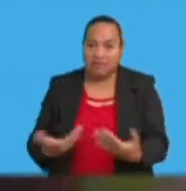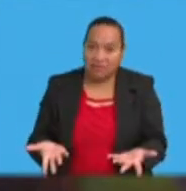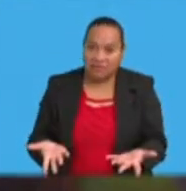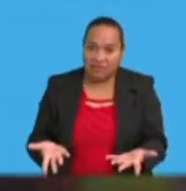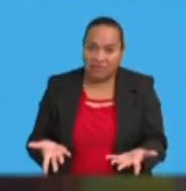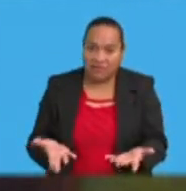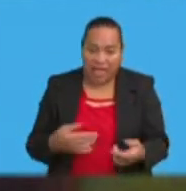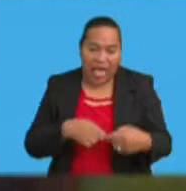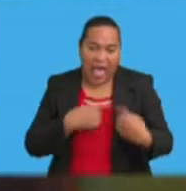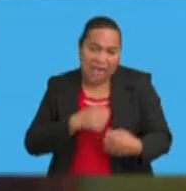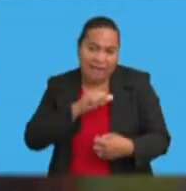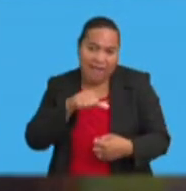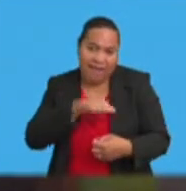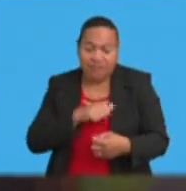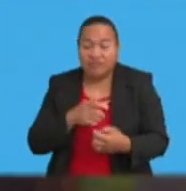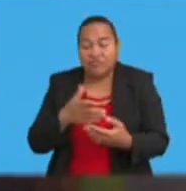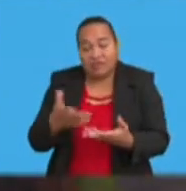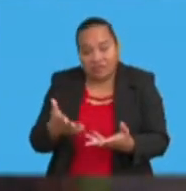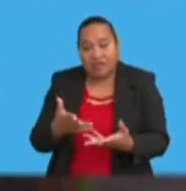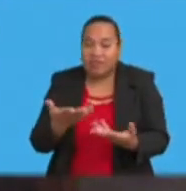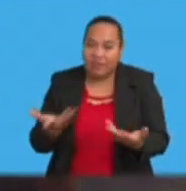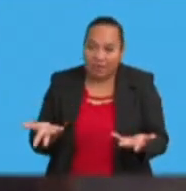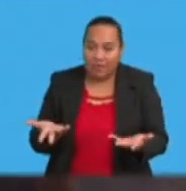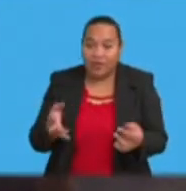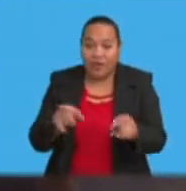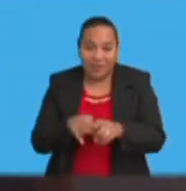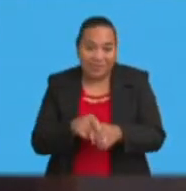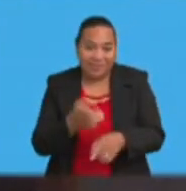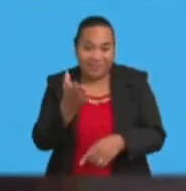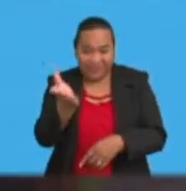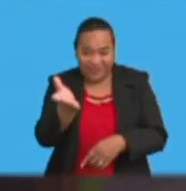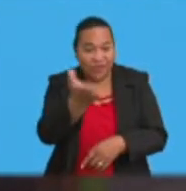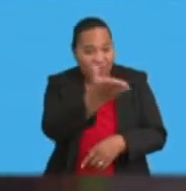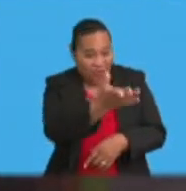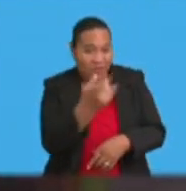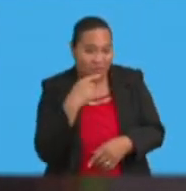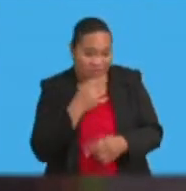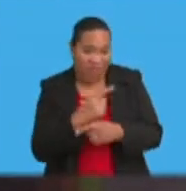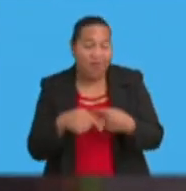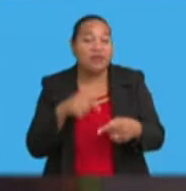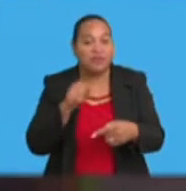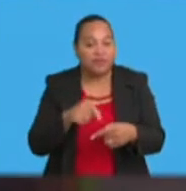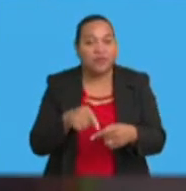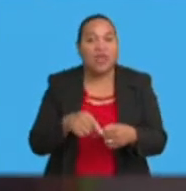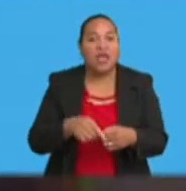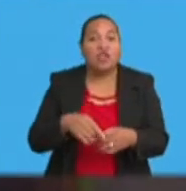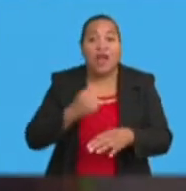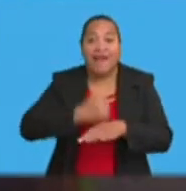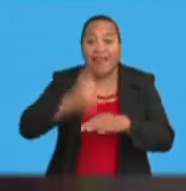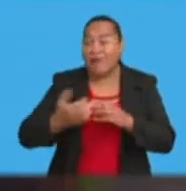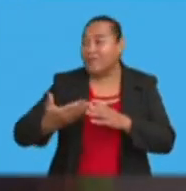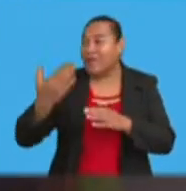also the heart, as obviously the Honorable Solicitor Mary Samson is talking about. So in terms of people, government over the past decade